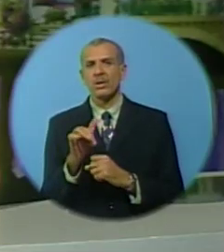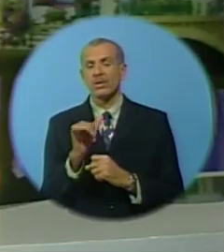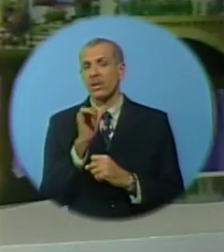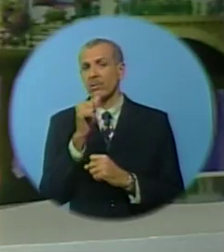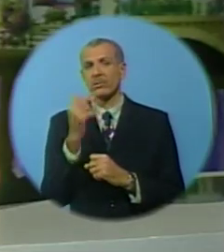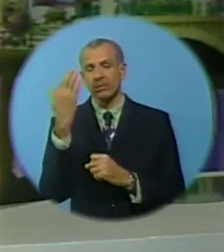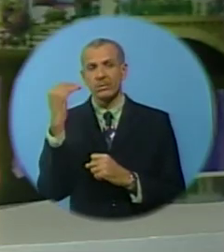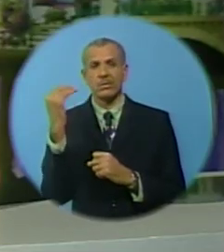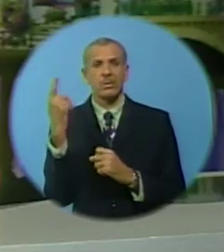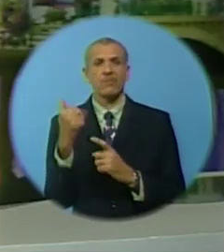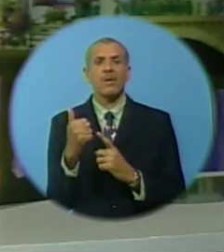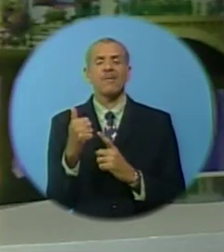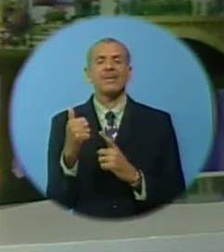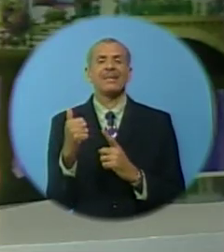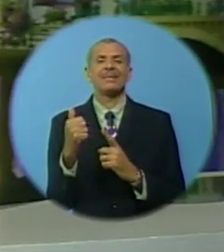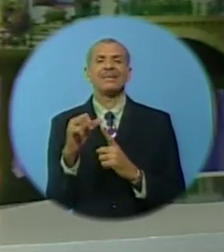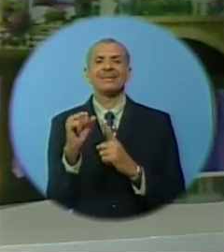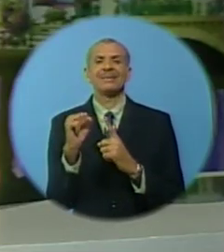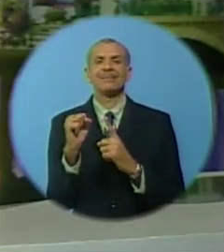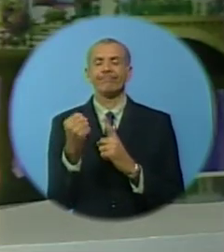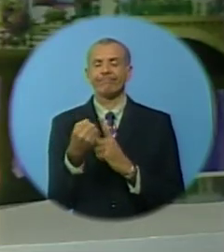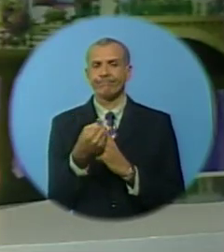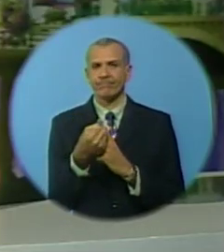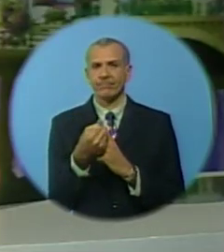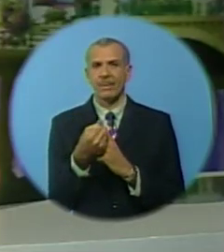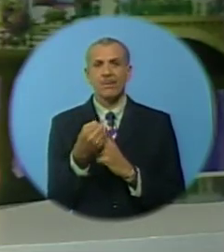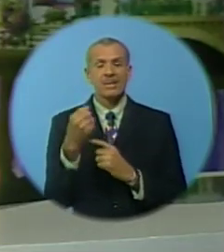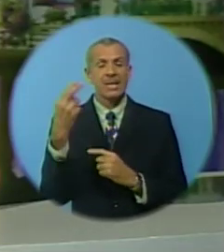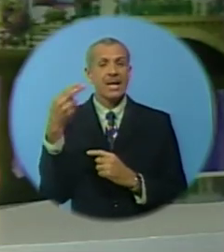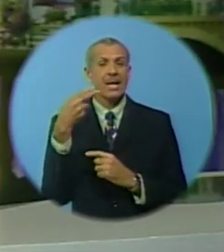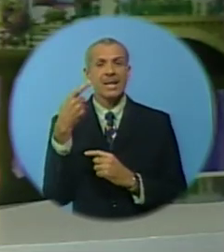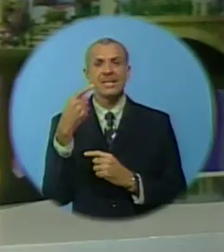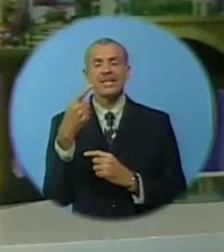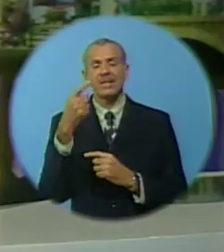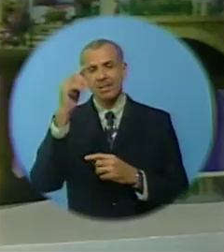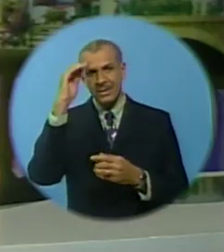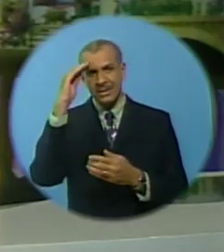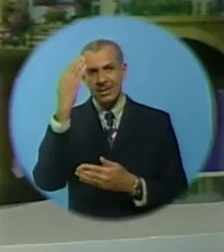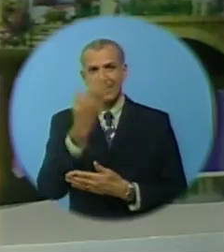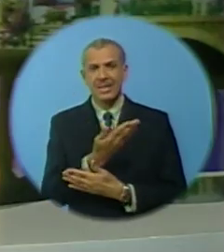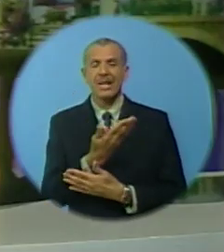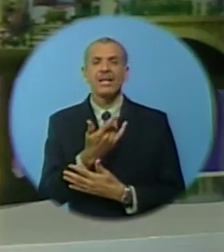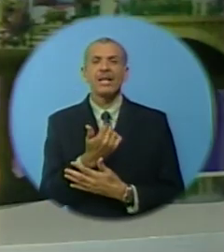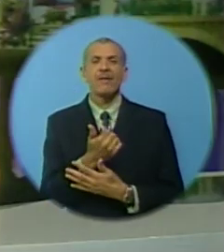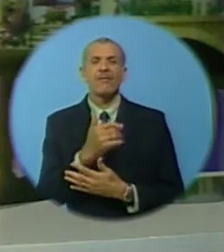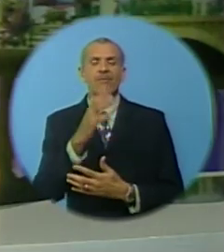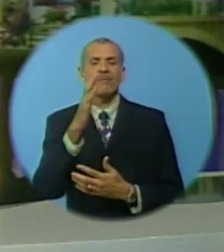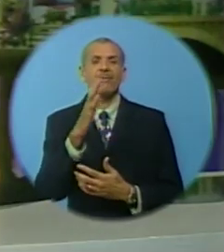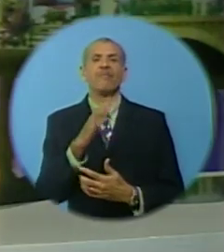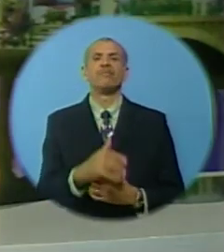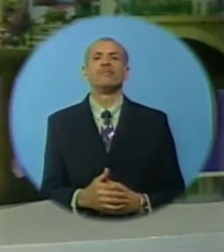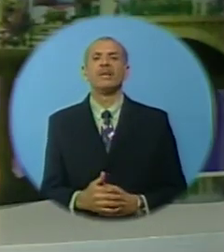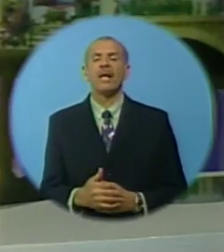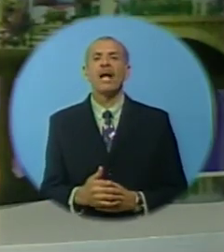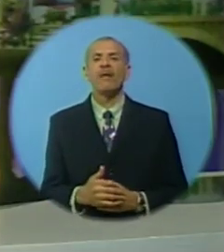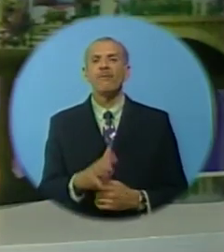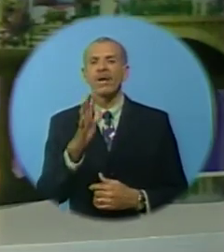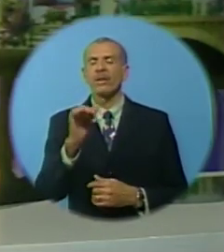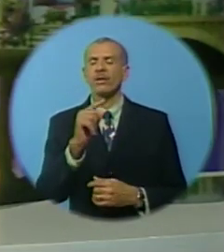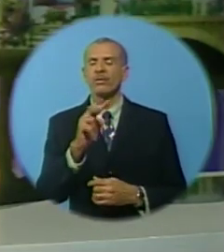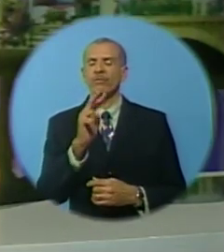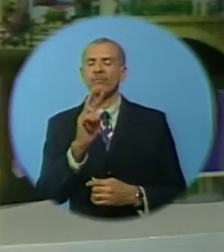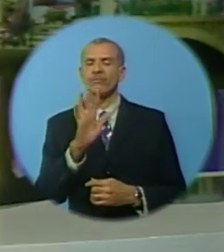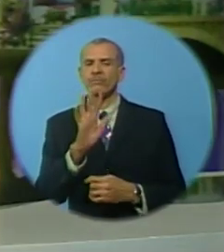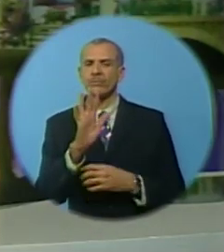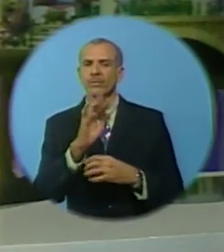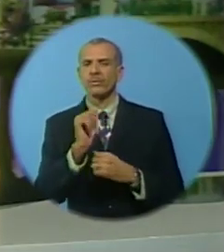for since the incident. Meanwhile, Ms. Hines, whose son is father to 5 of Callie Ann's children, says she had